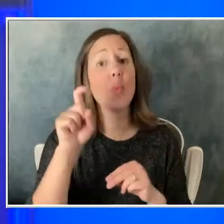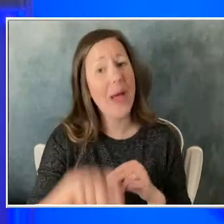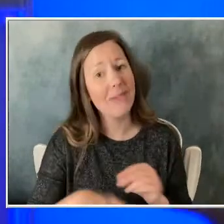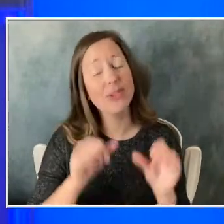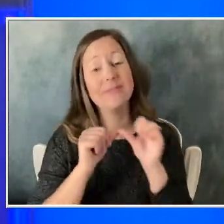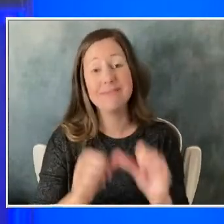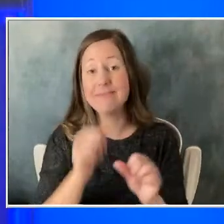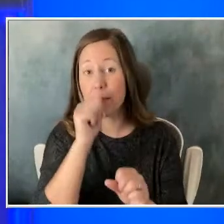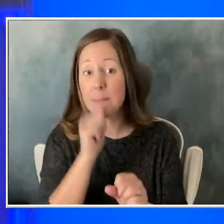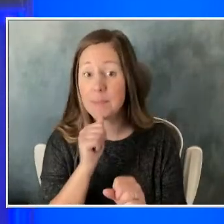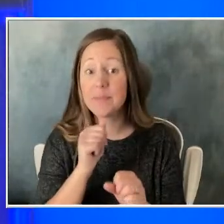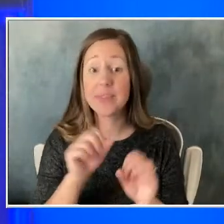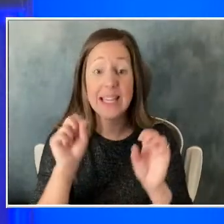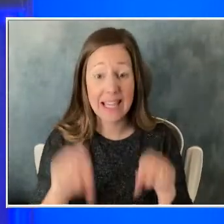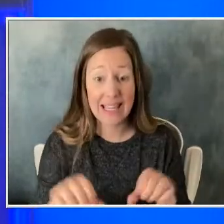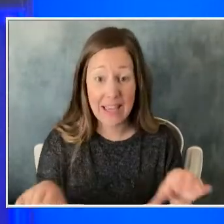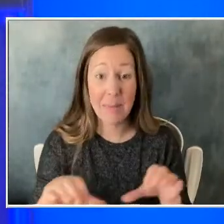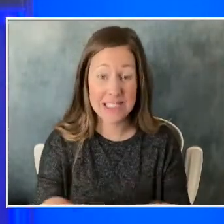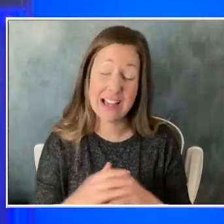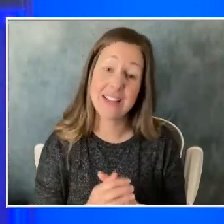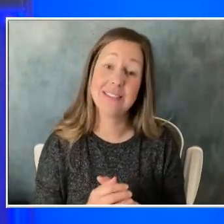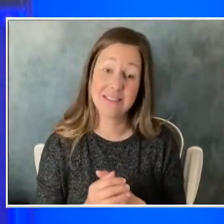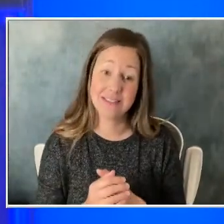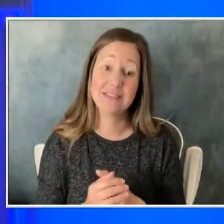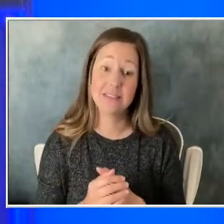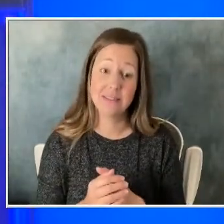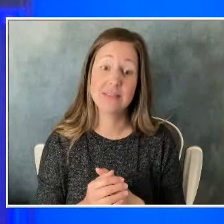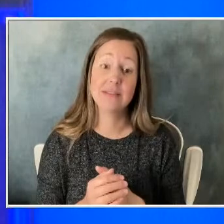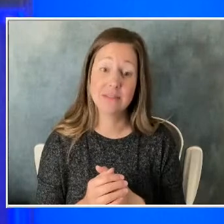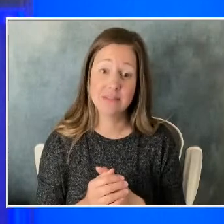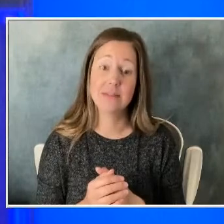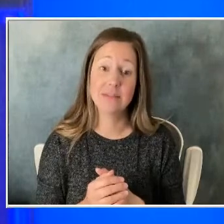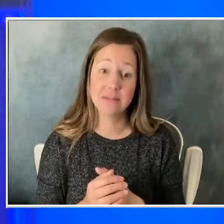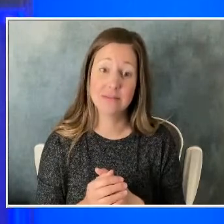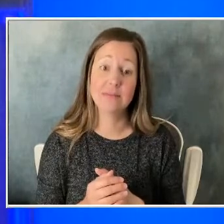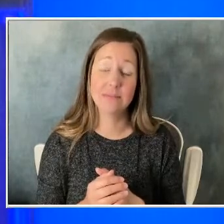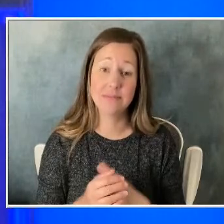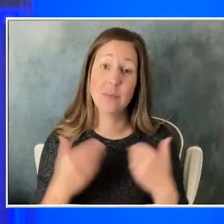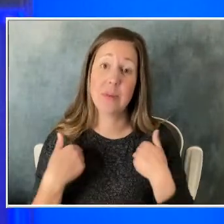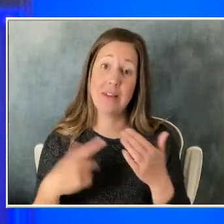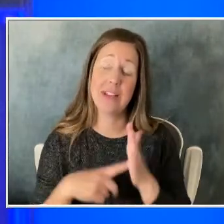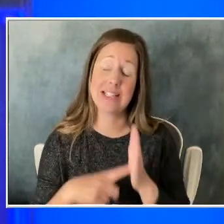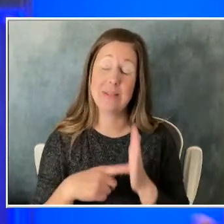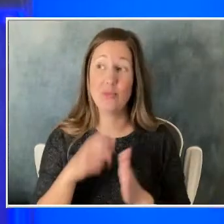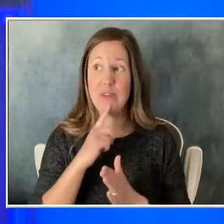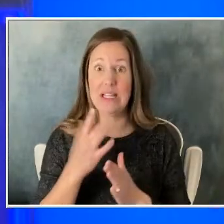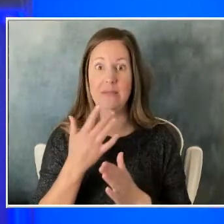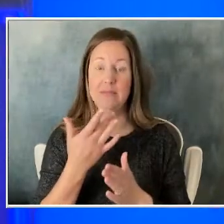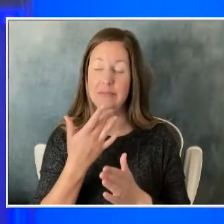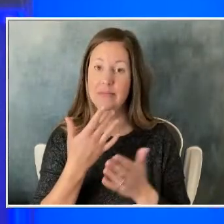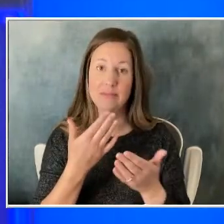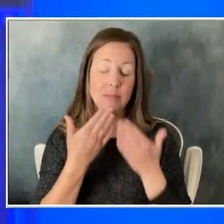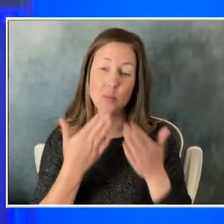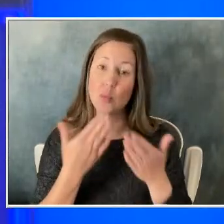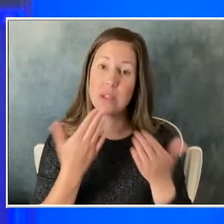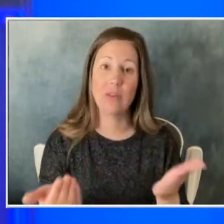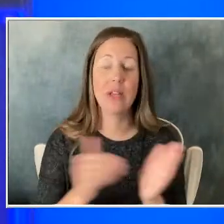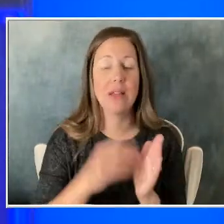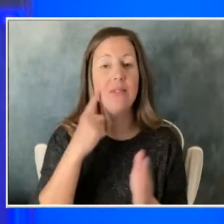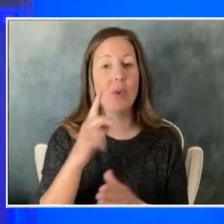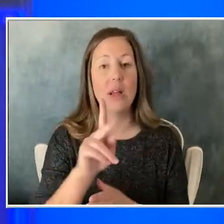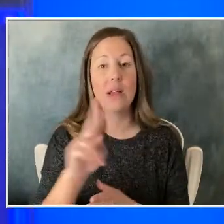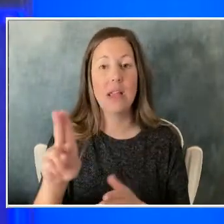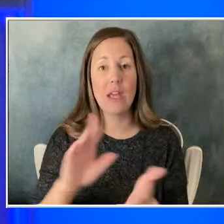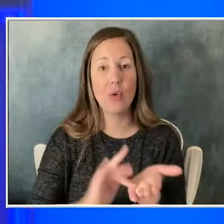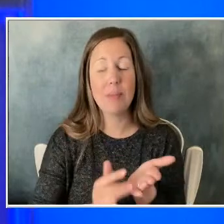be done. I mean, we have here an example, and I'm so thankful again for KUMed, Dr. Sun, Dr.